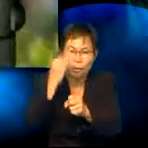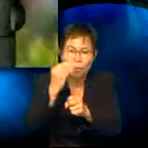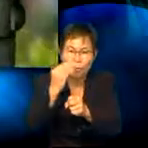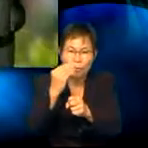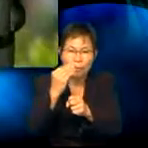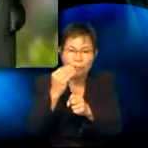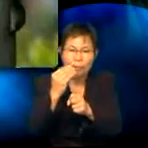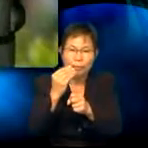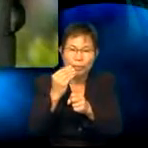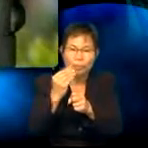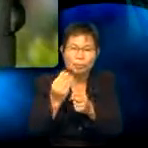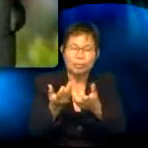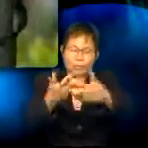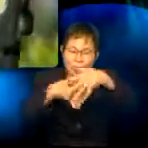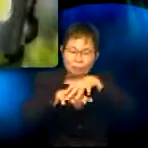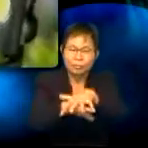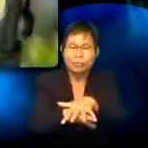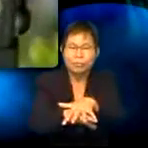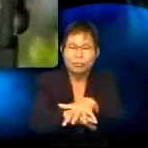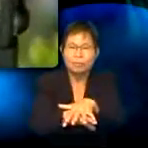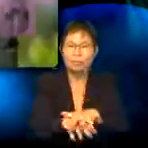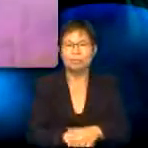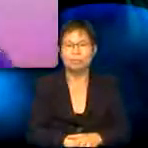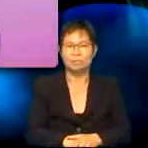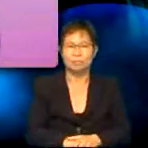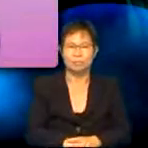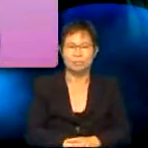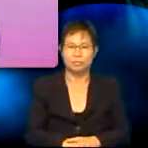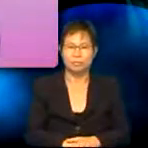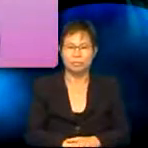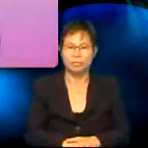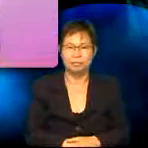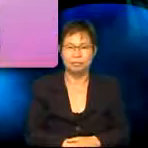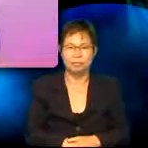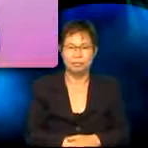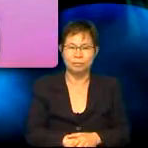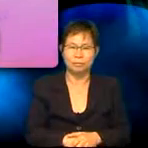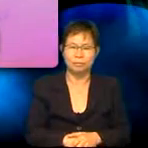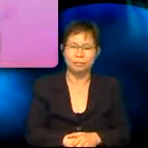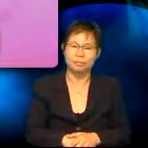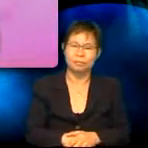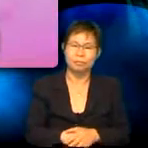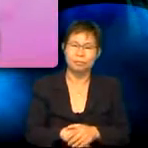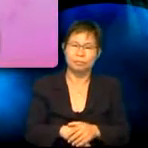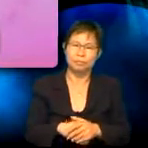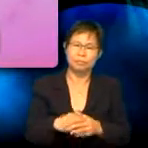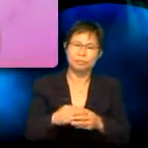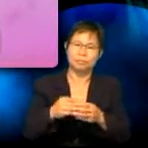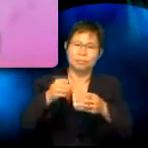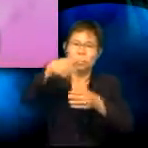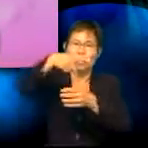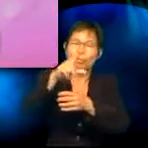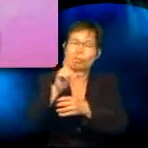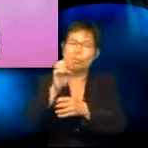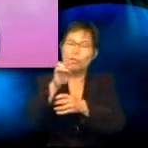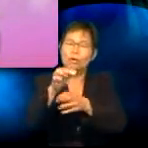will soon disintegrate. Then, the pollen tube grows down the style